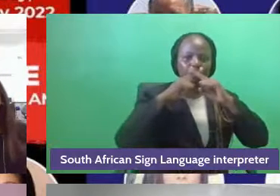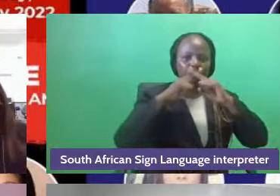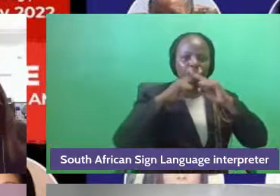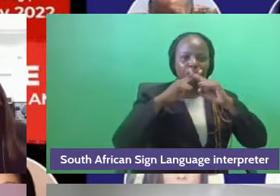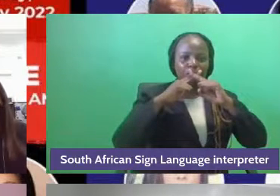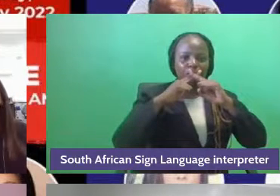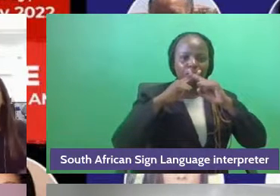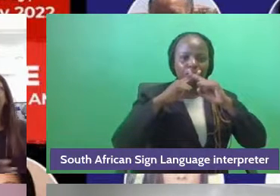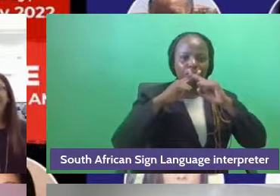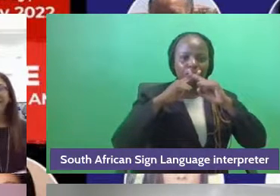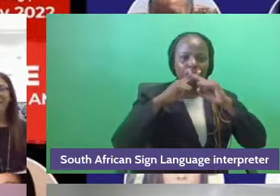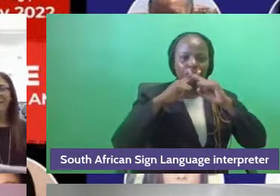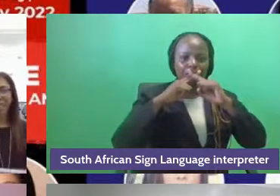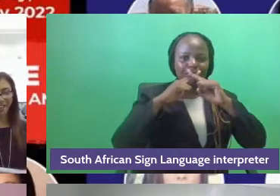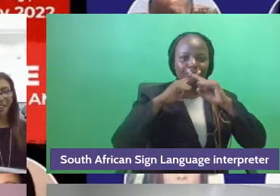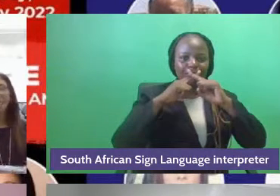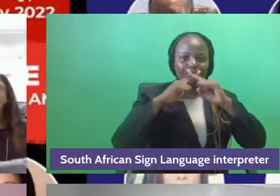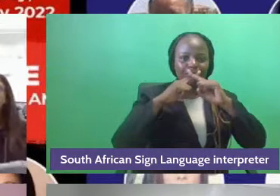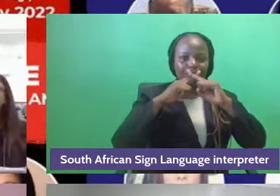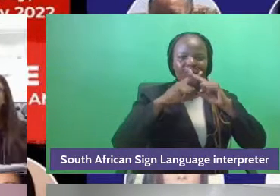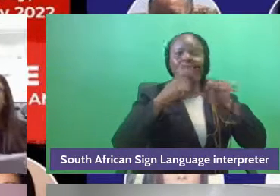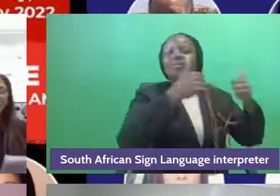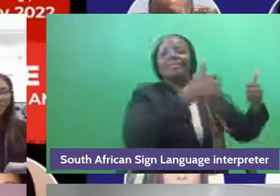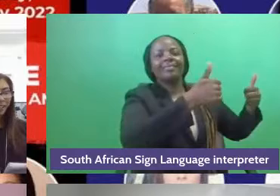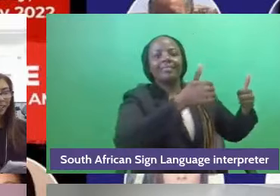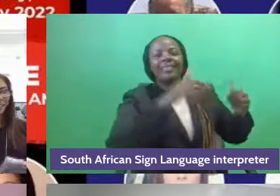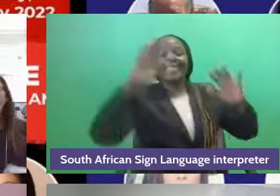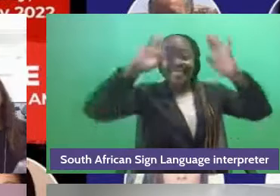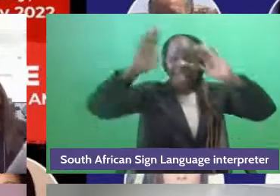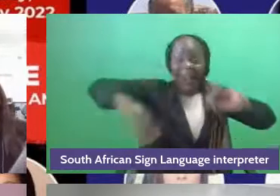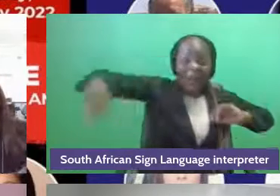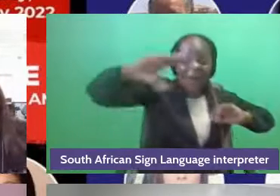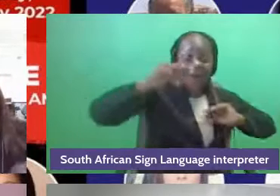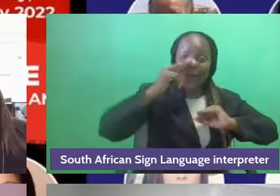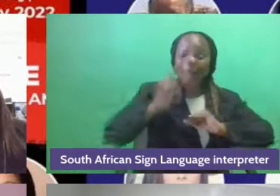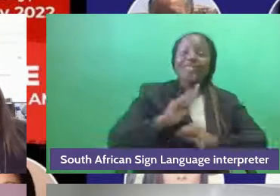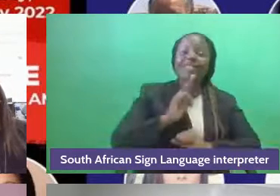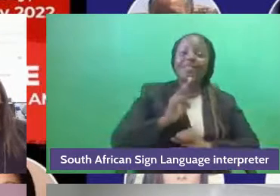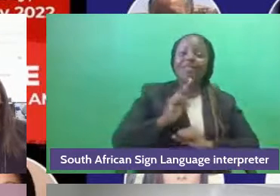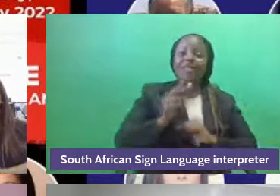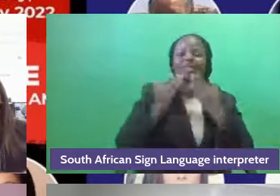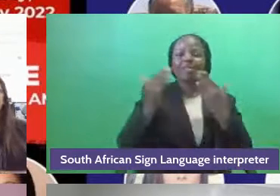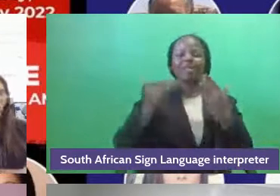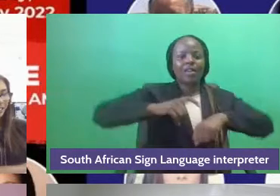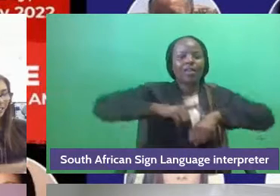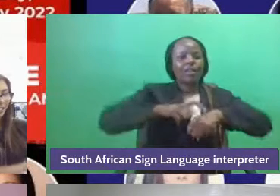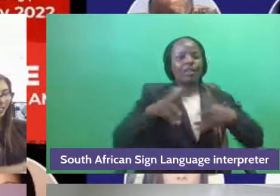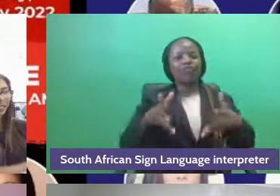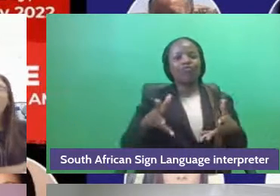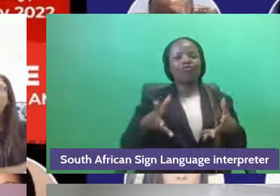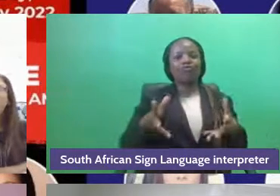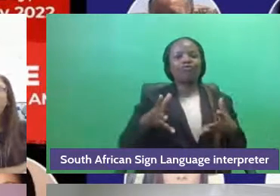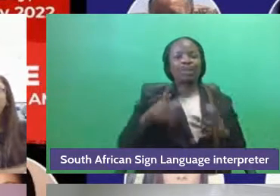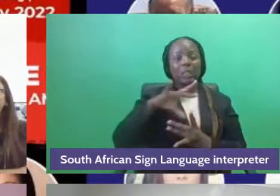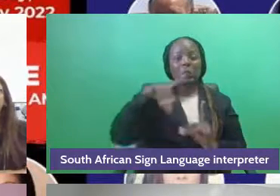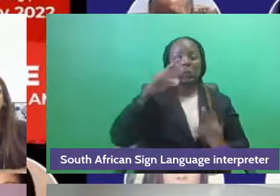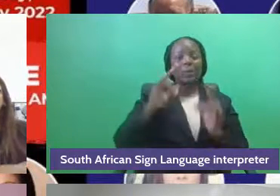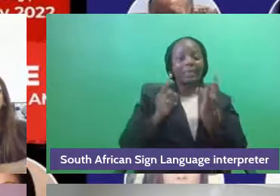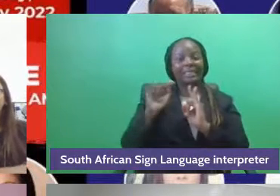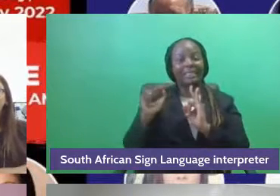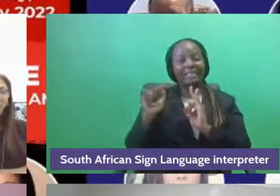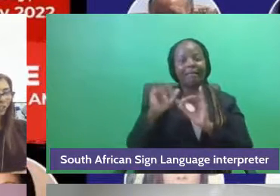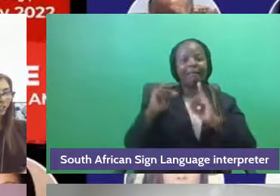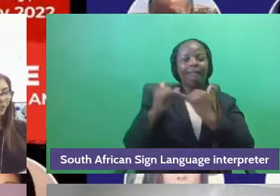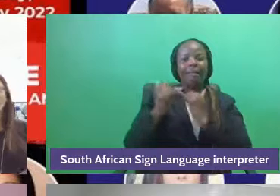That's my problem. Sorry. That's okay. Hi, everybody. Thank you so much for this opportunity, Soul City. Maud